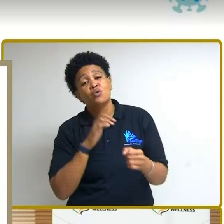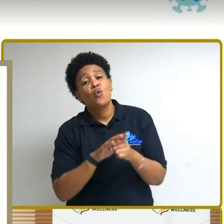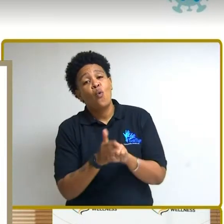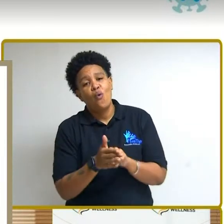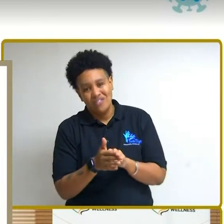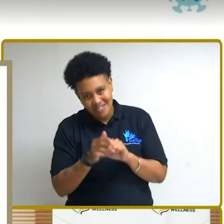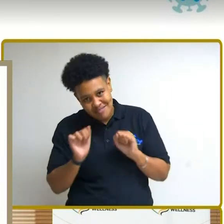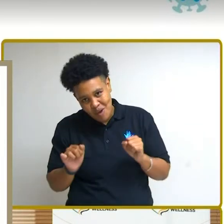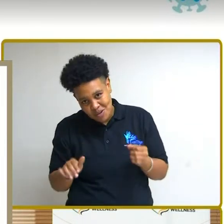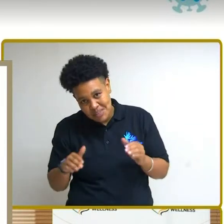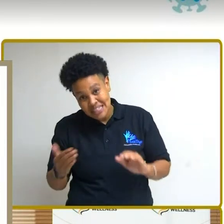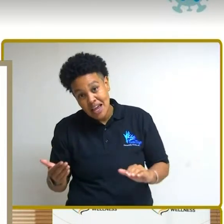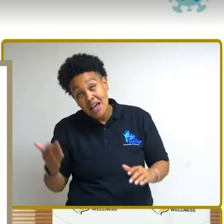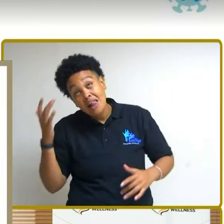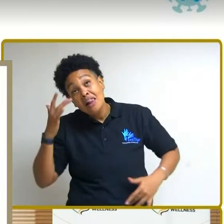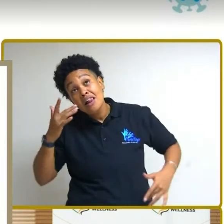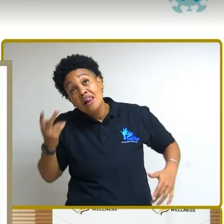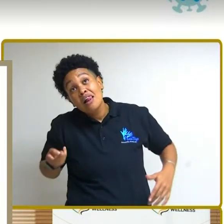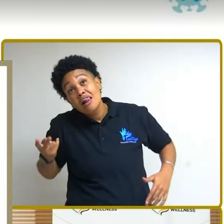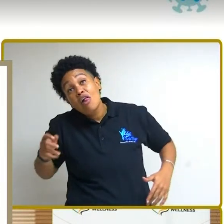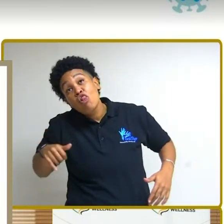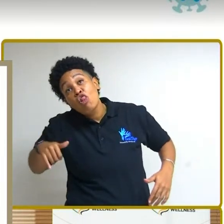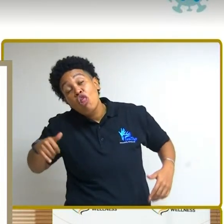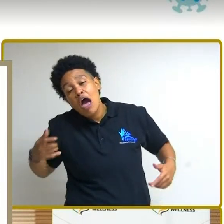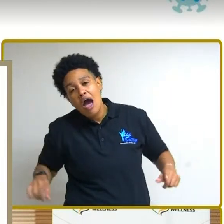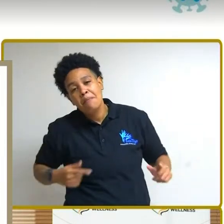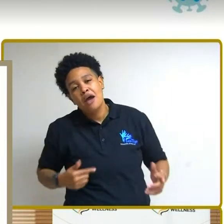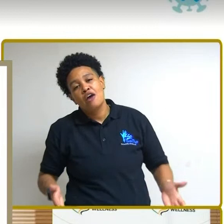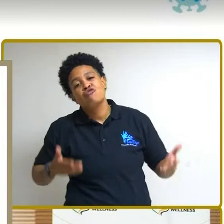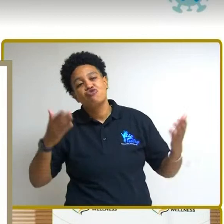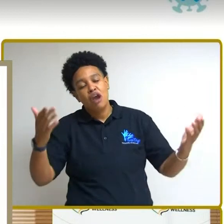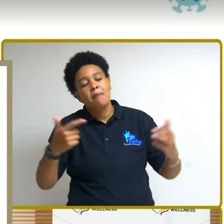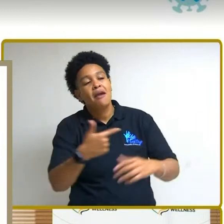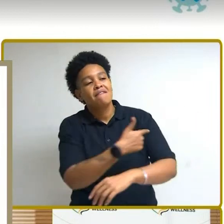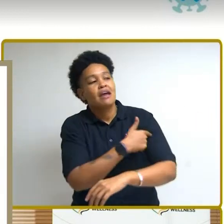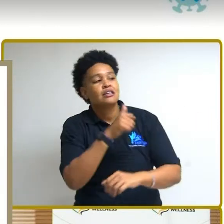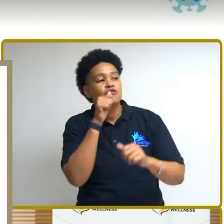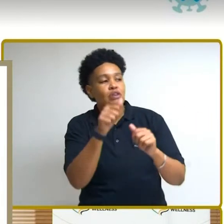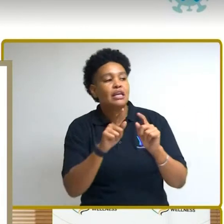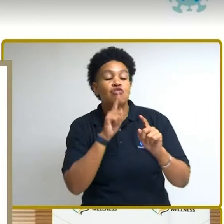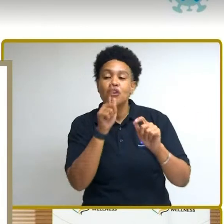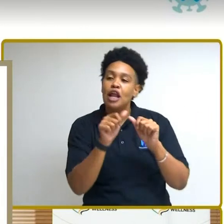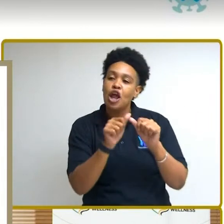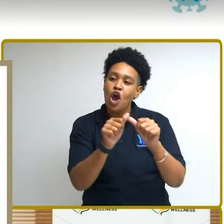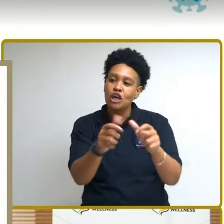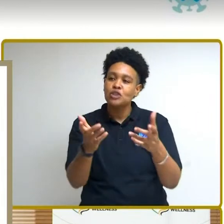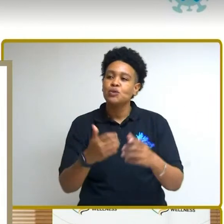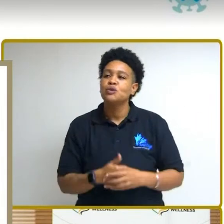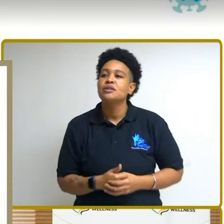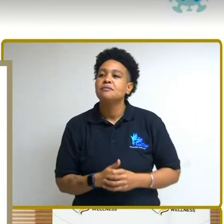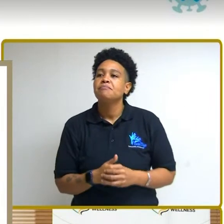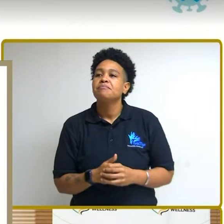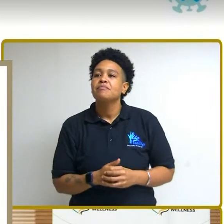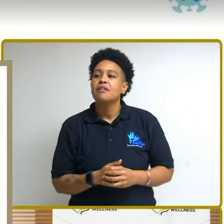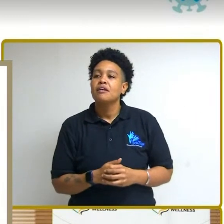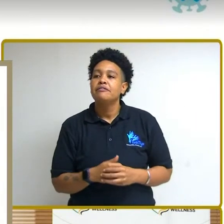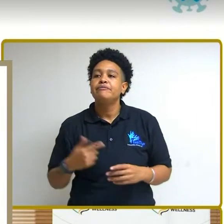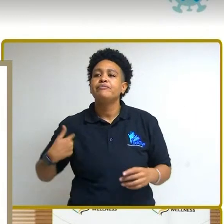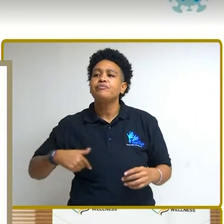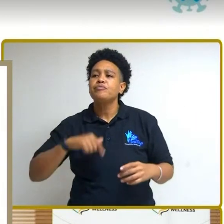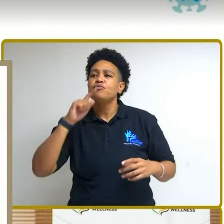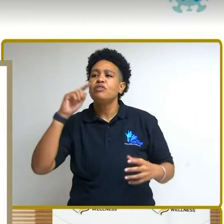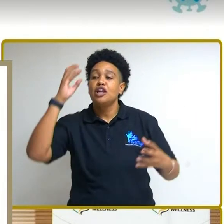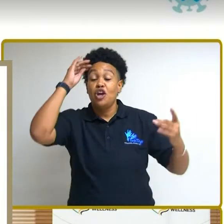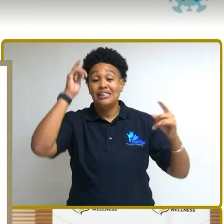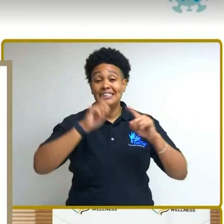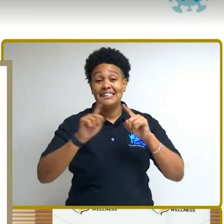from COVID-19, and recommend that the vaccinations continue. Therefore, we are considering